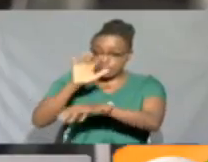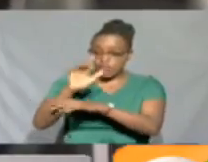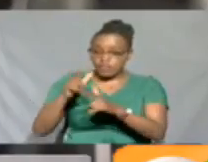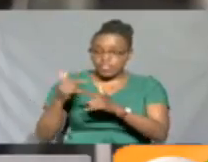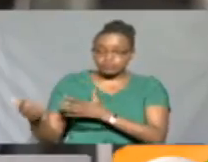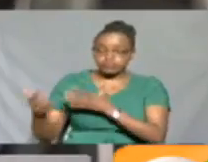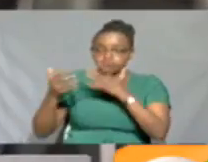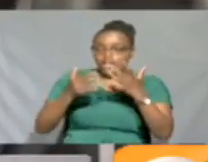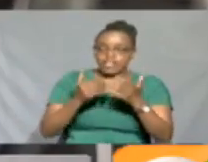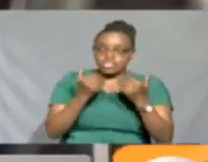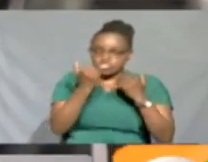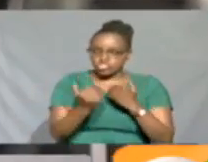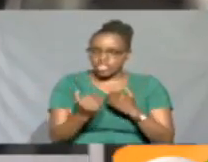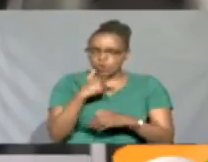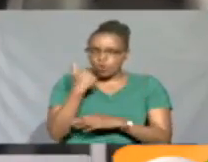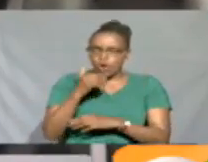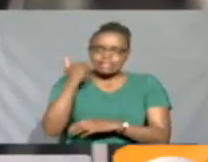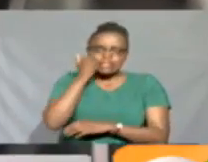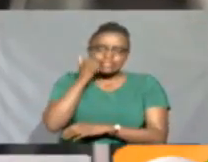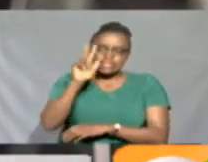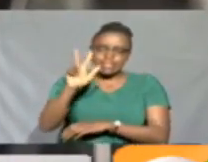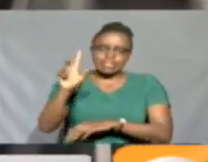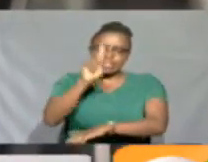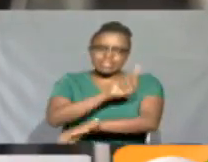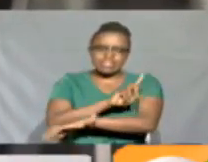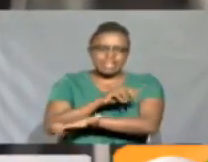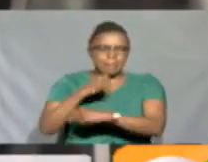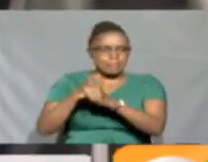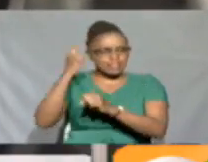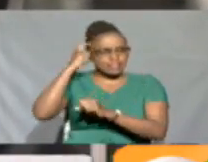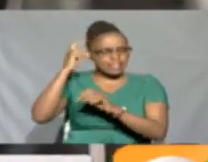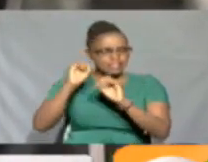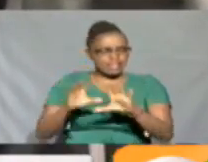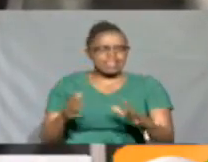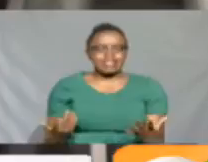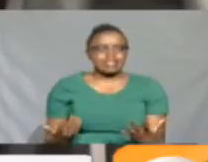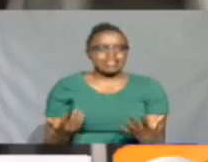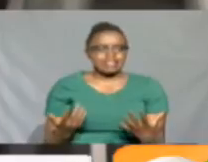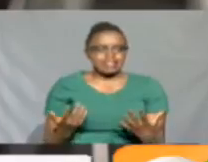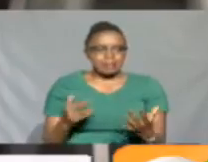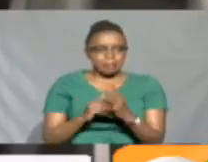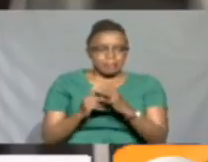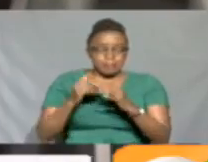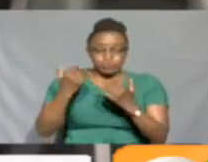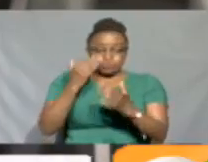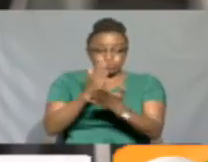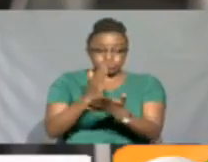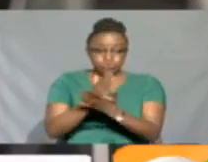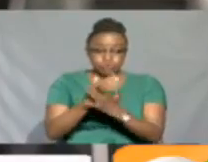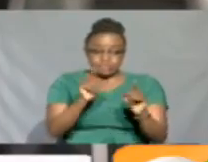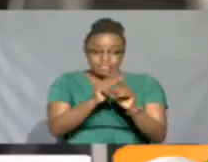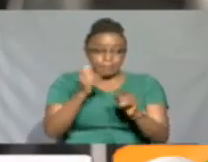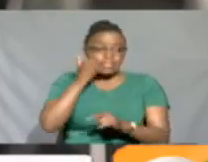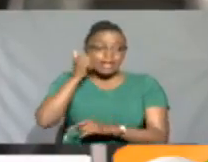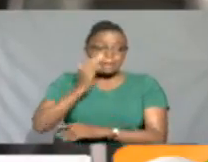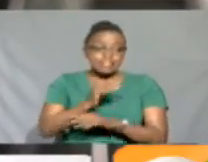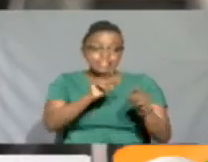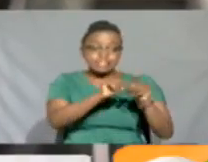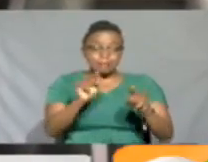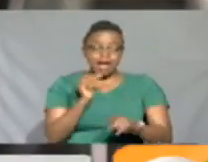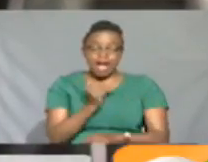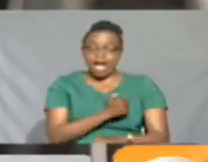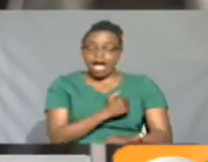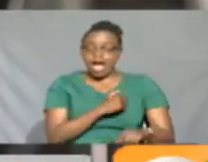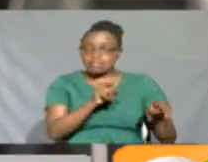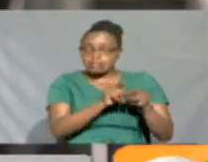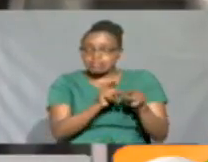the child to hospital who has been sick for 3 days. It doesn't make sense. So we need really to also, as patients, even us as